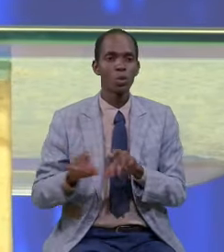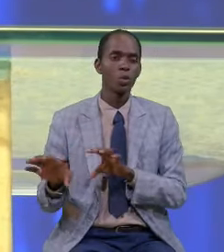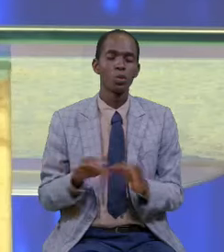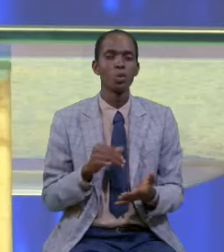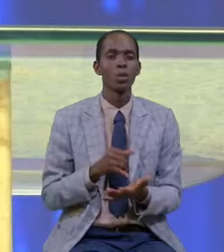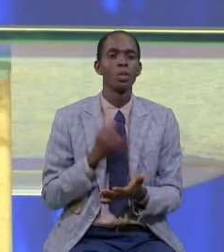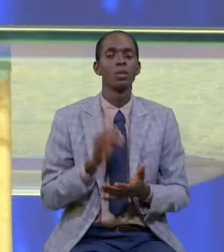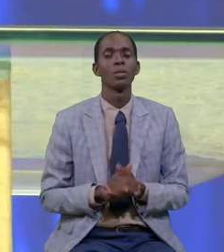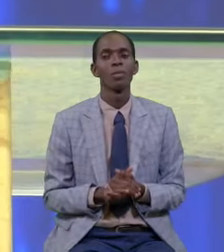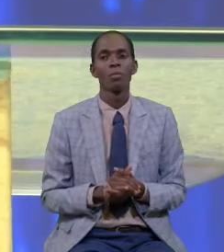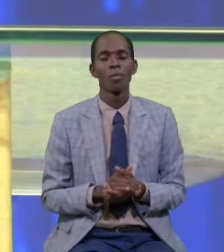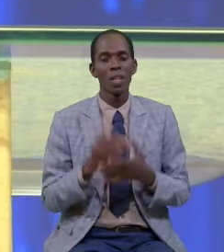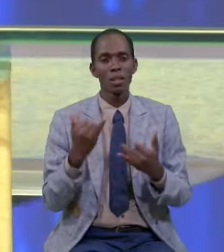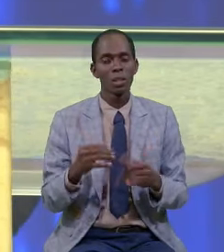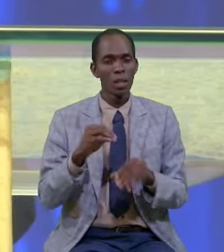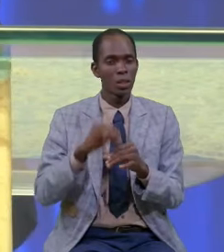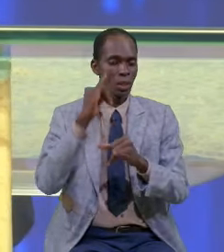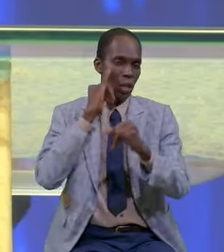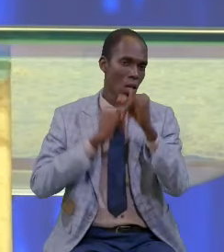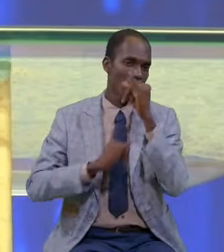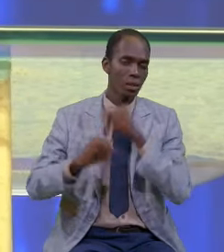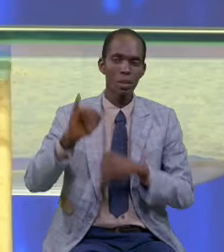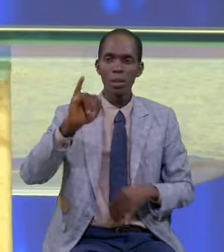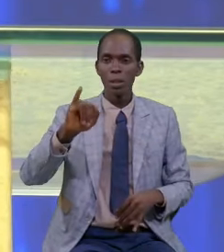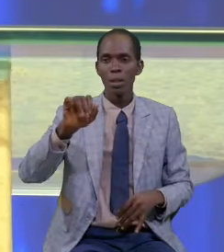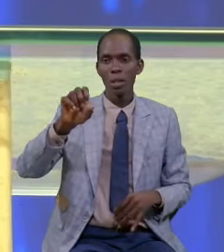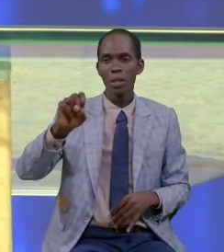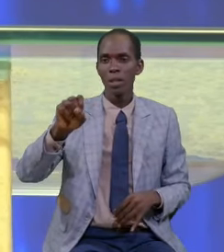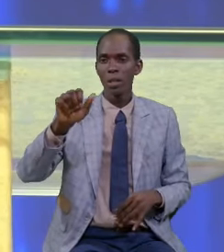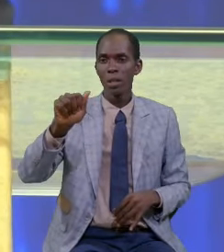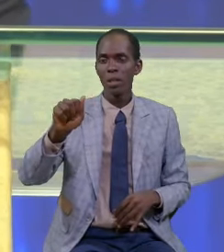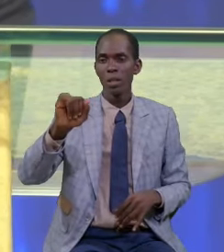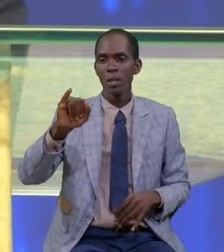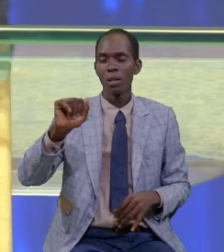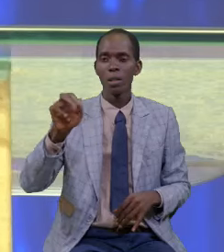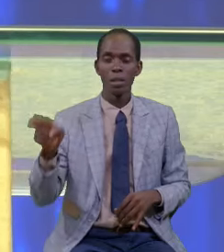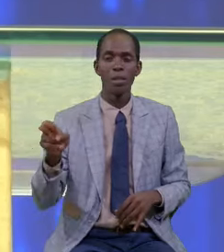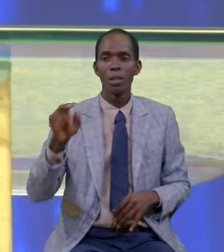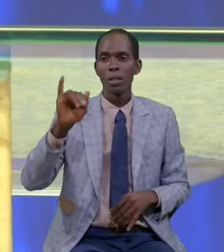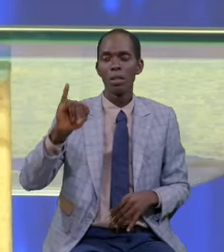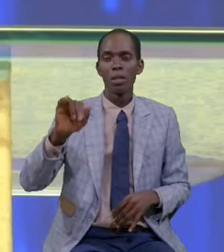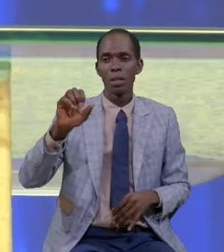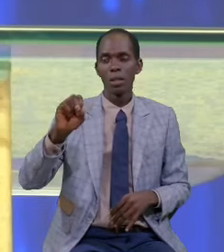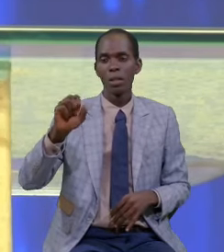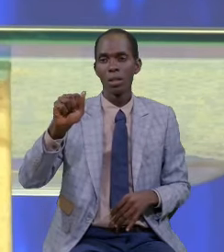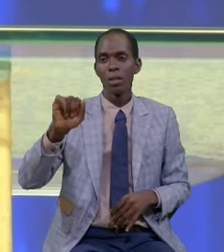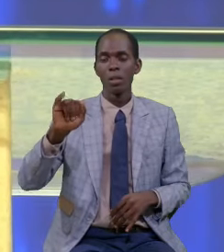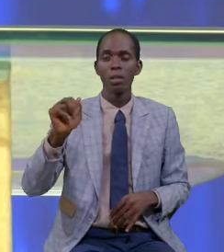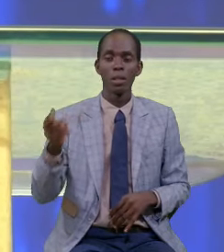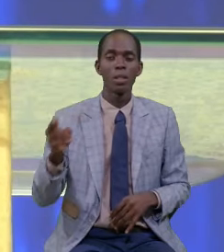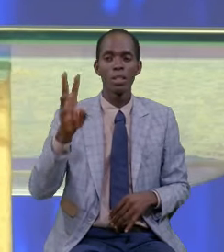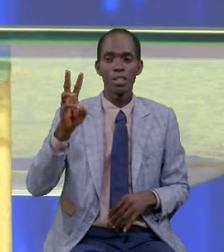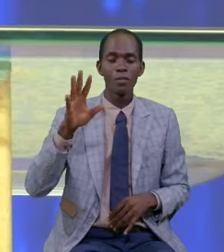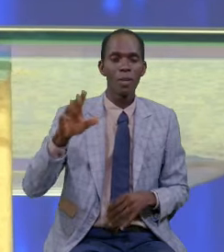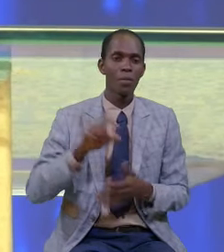Now, Isaiah chapter 65. Isaiah chapter 65. And we're reading from verse 24.